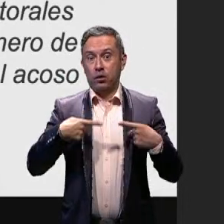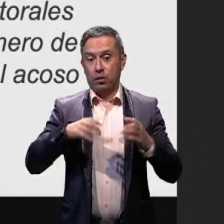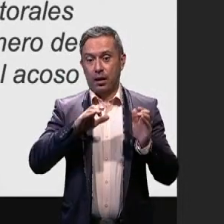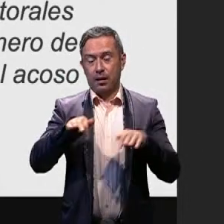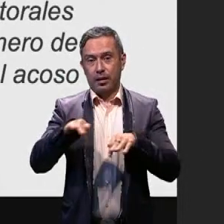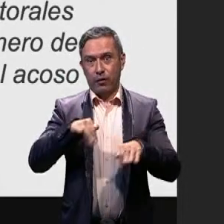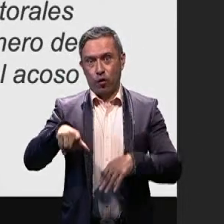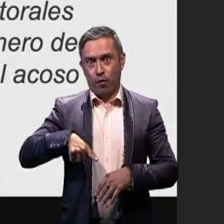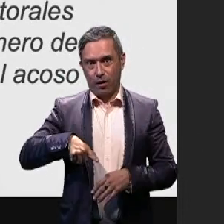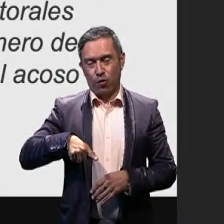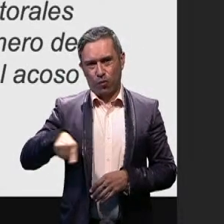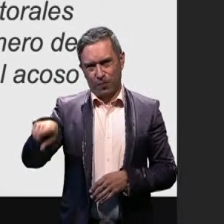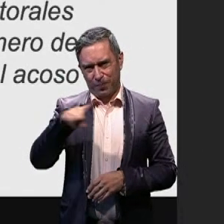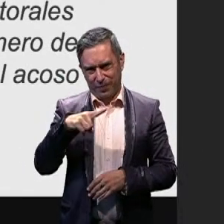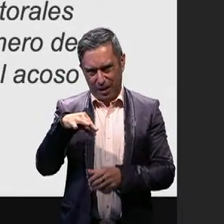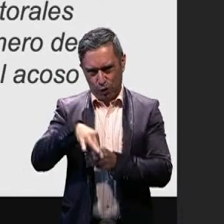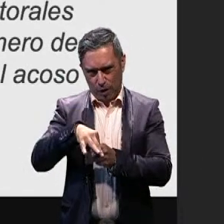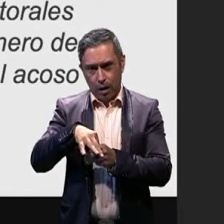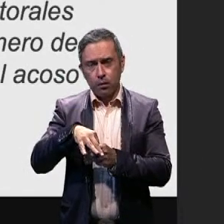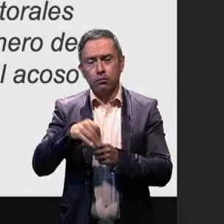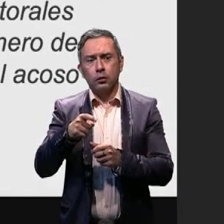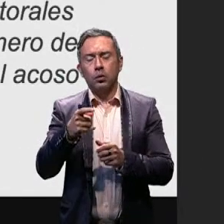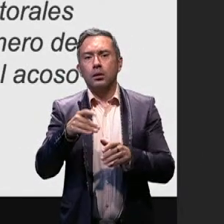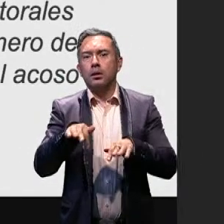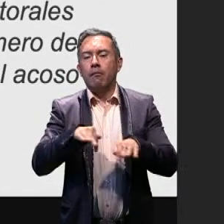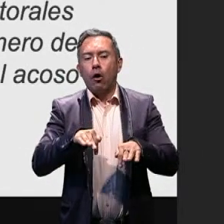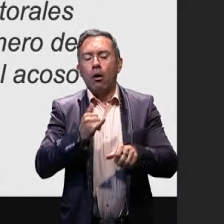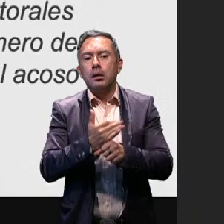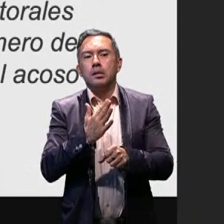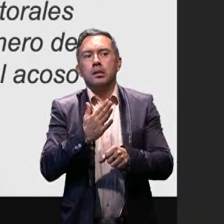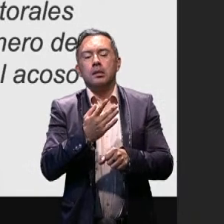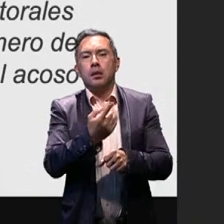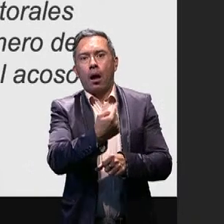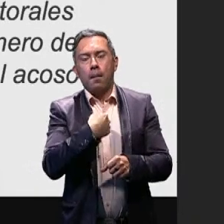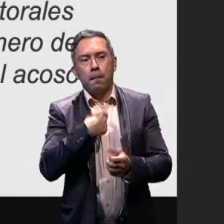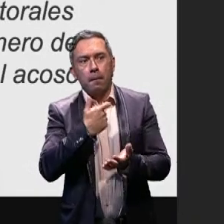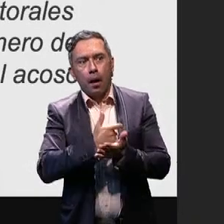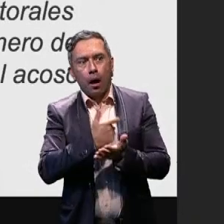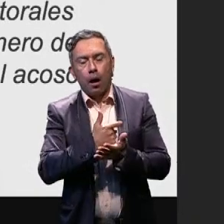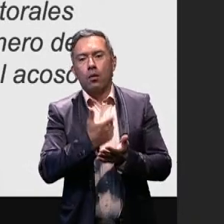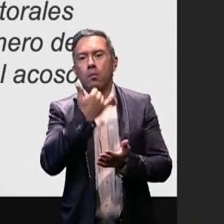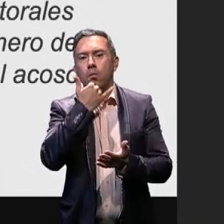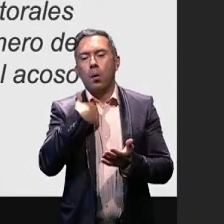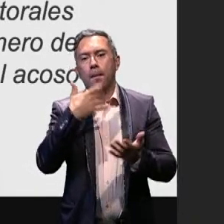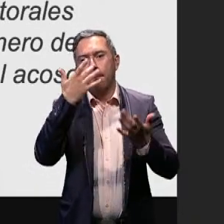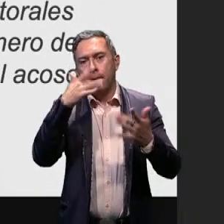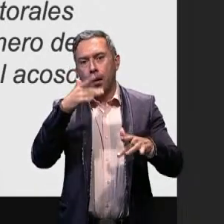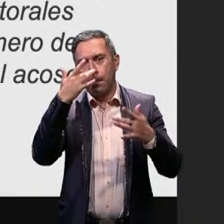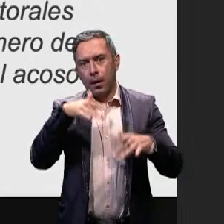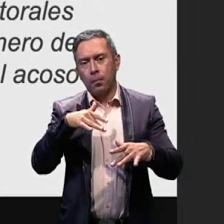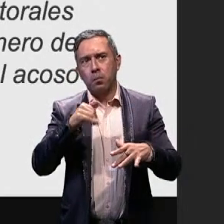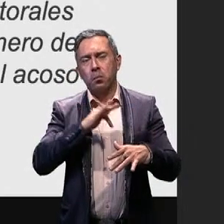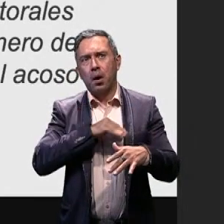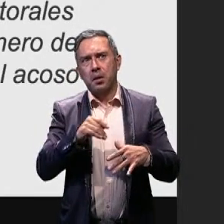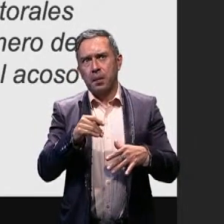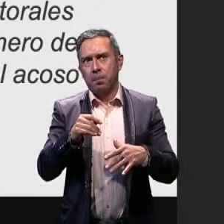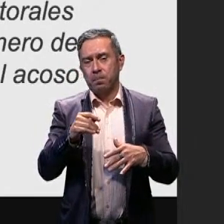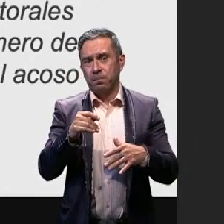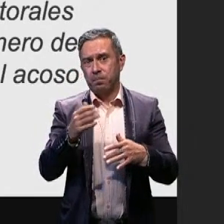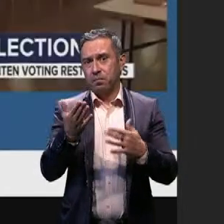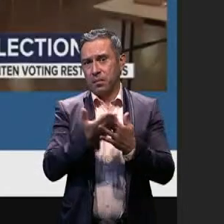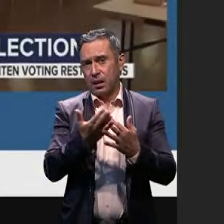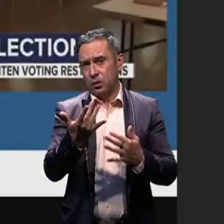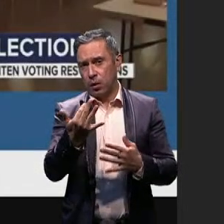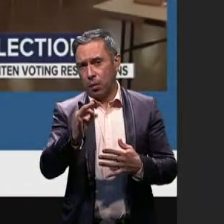a third to half of their election officials leaving the profession. And this is, of course,